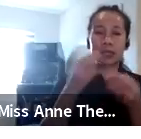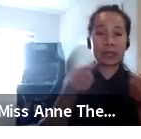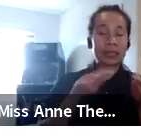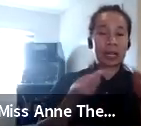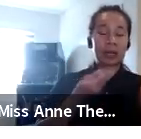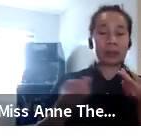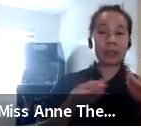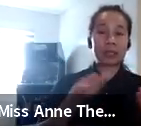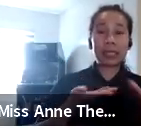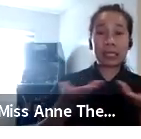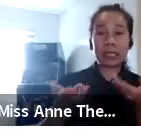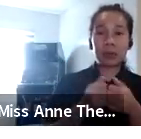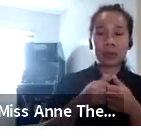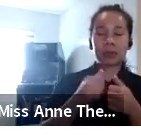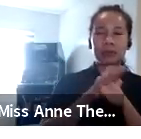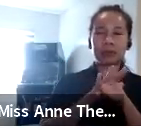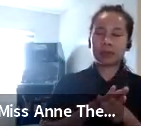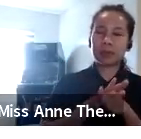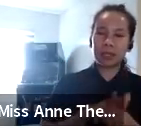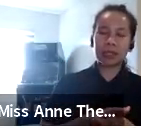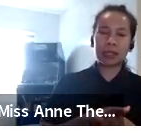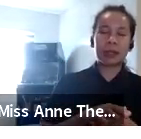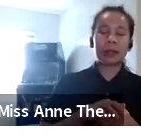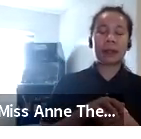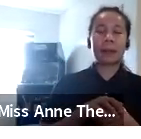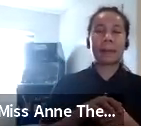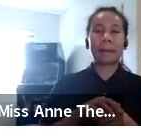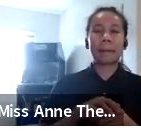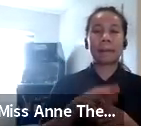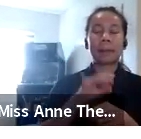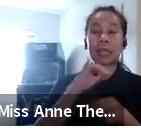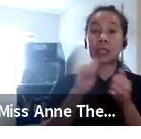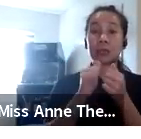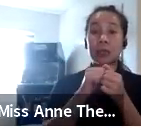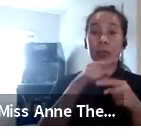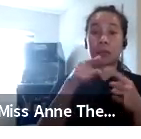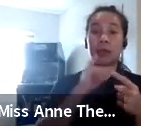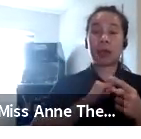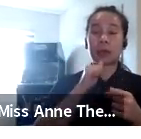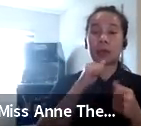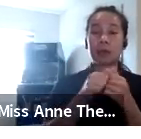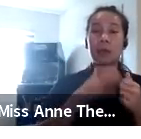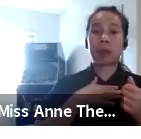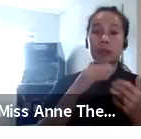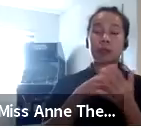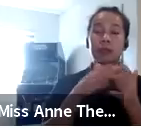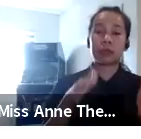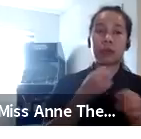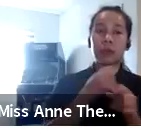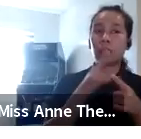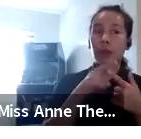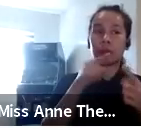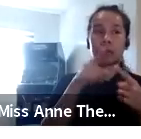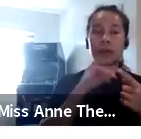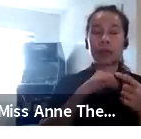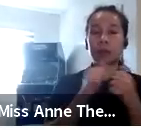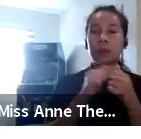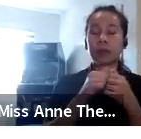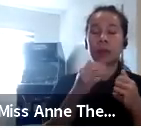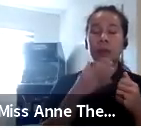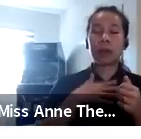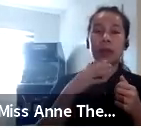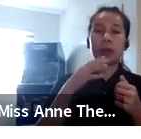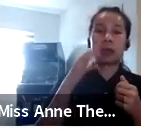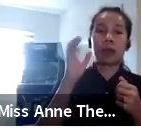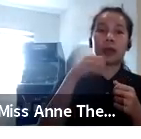being me whenever I am with my students and whenever I am with other teachers, because I can share